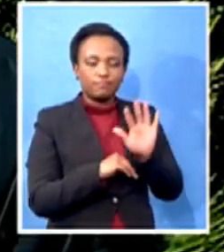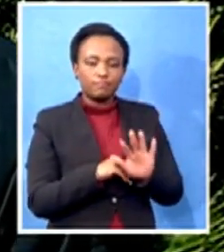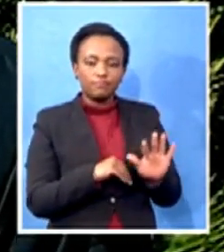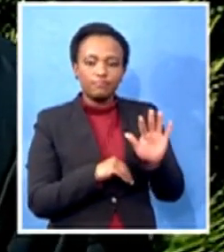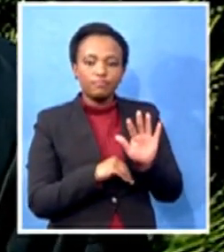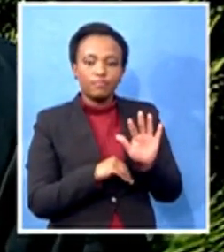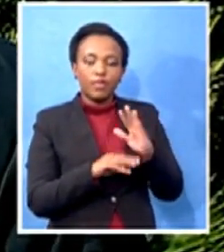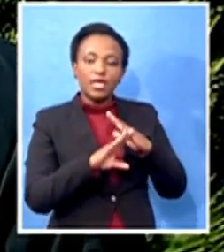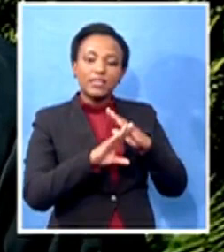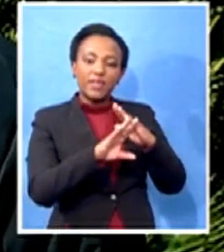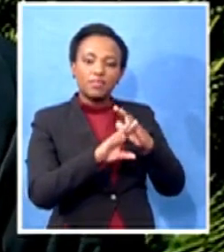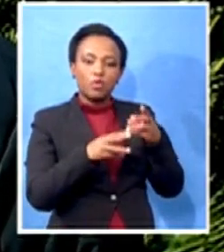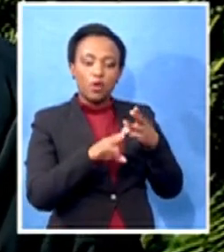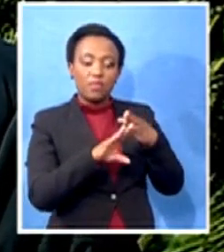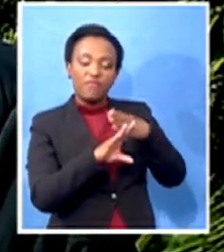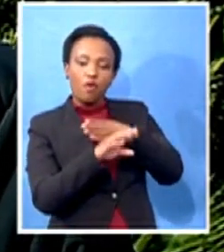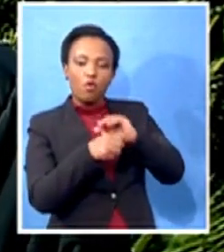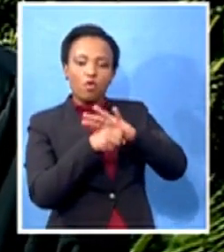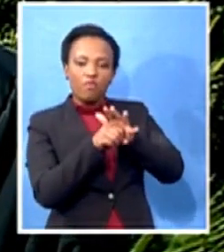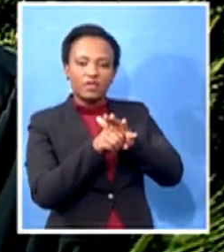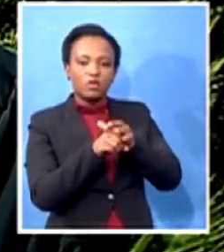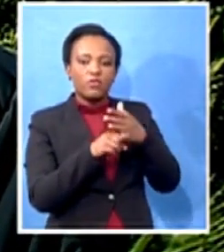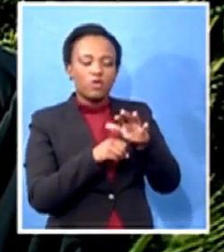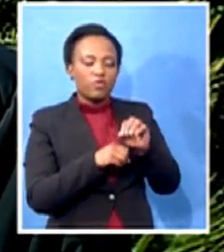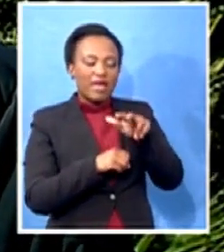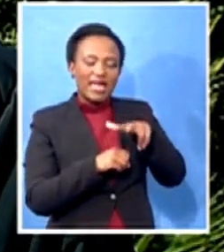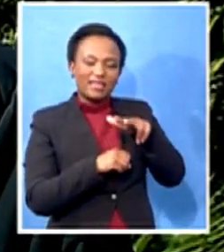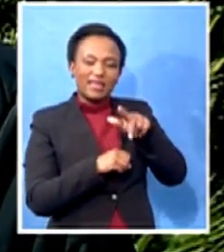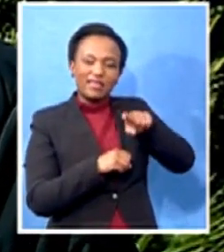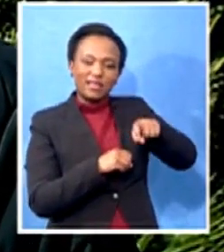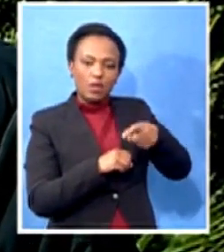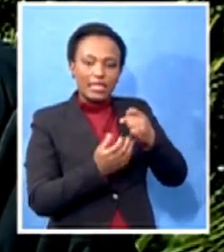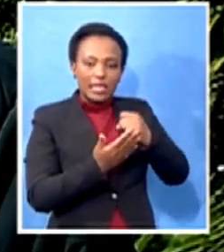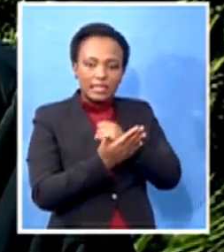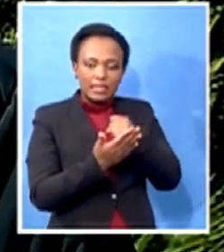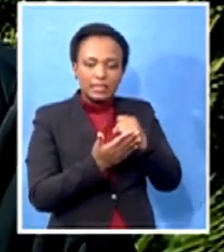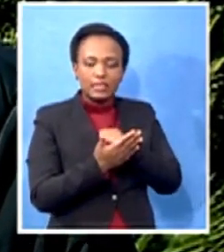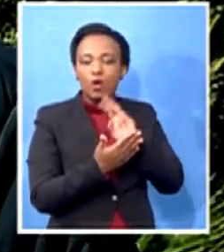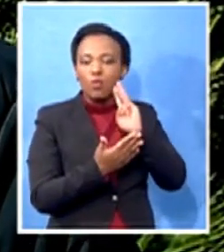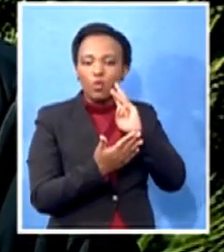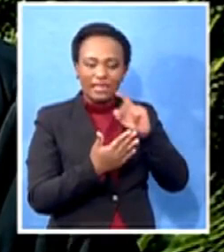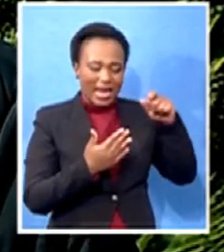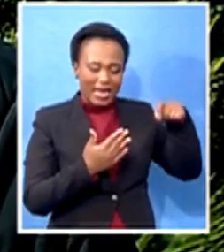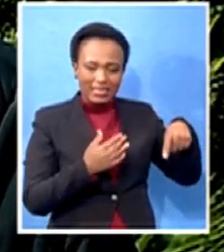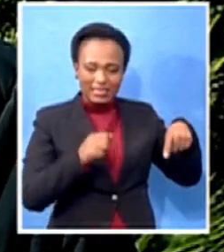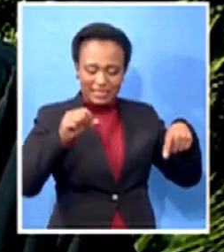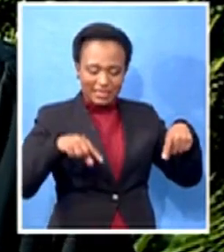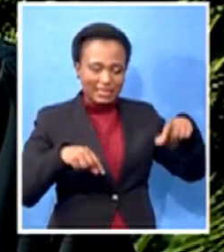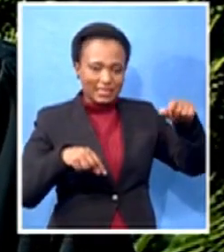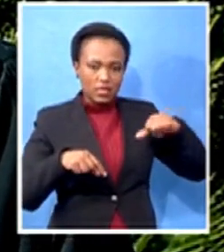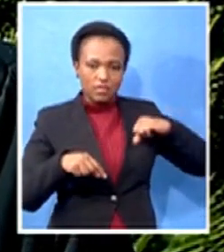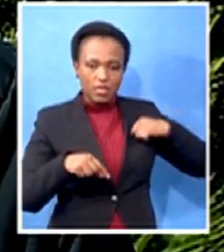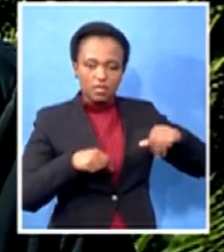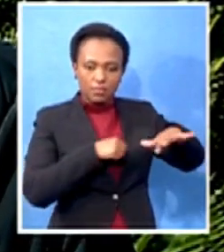like 18,000 registered water leaks in our metro. As a result of COVID, in bringing in additional interventions over the